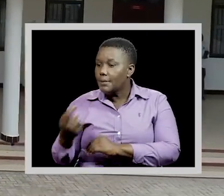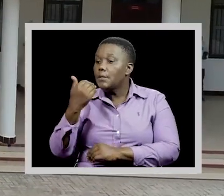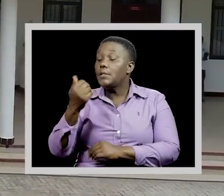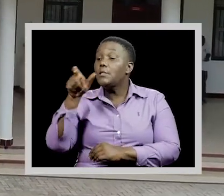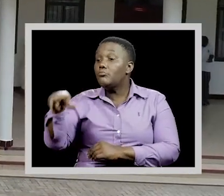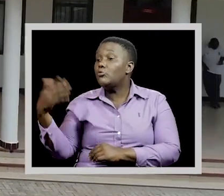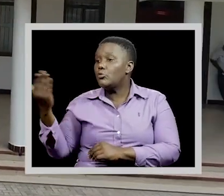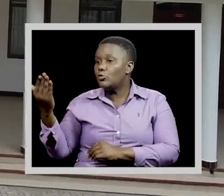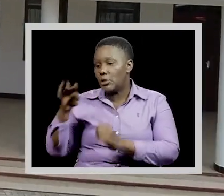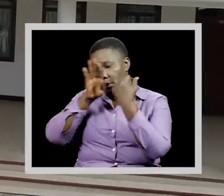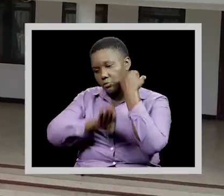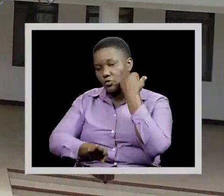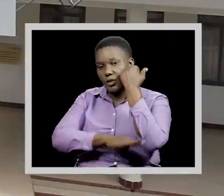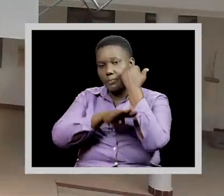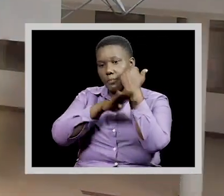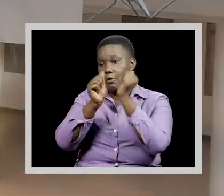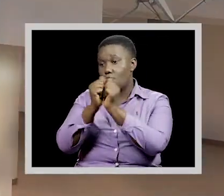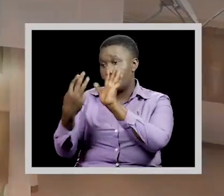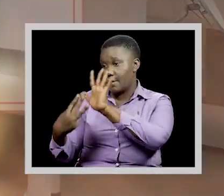of 18 years.